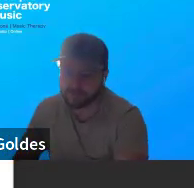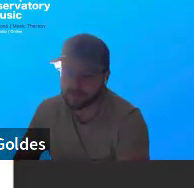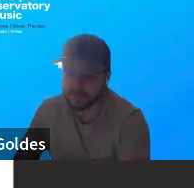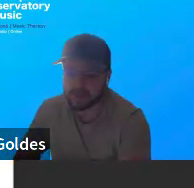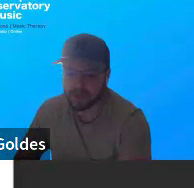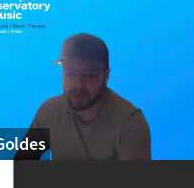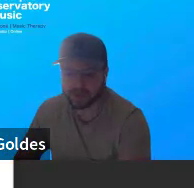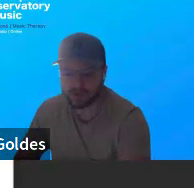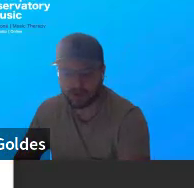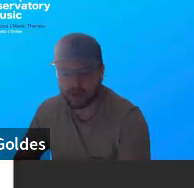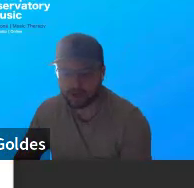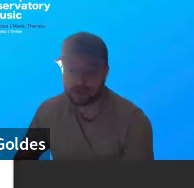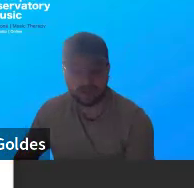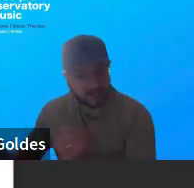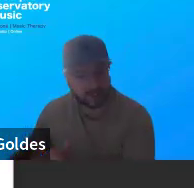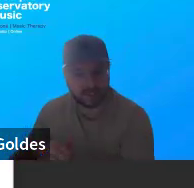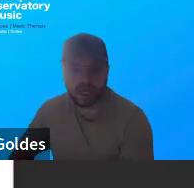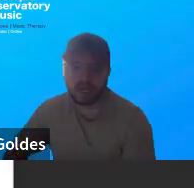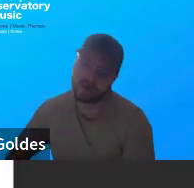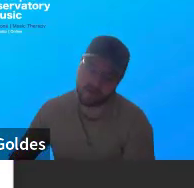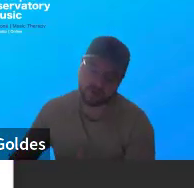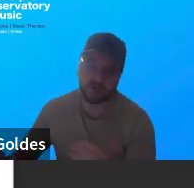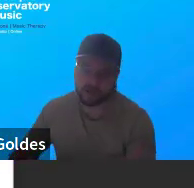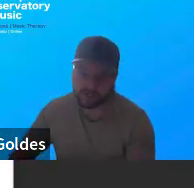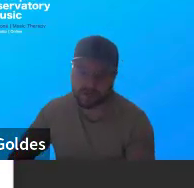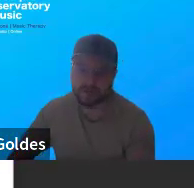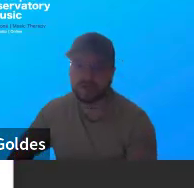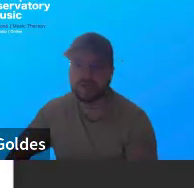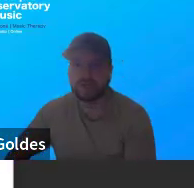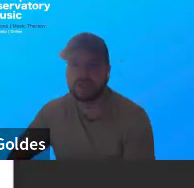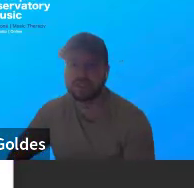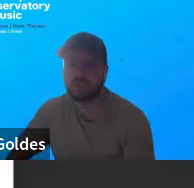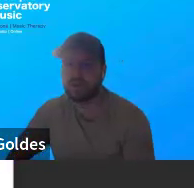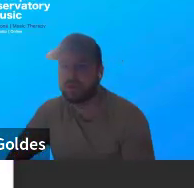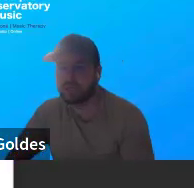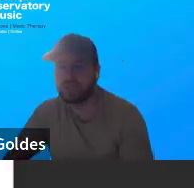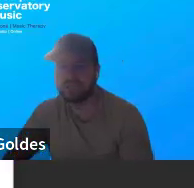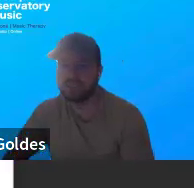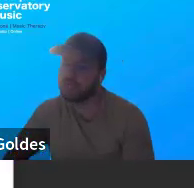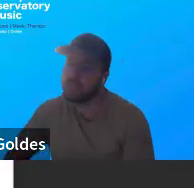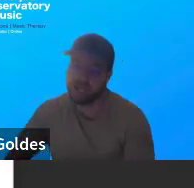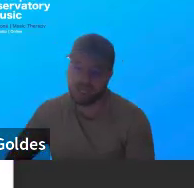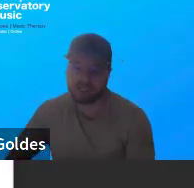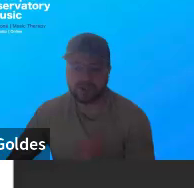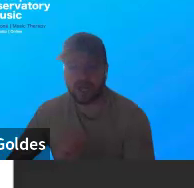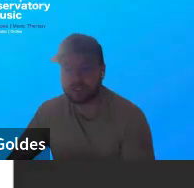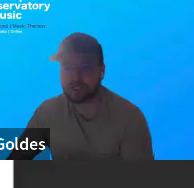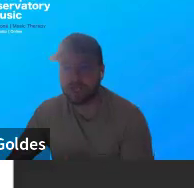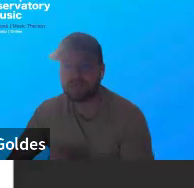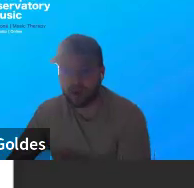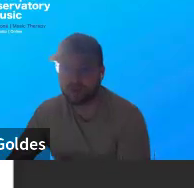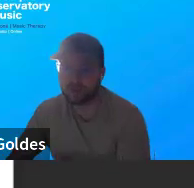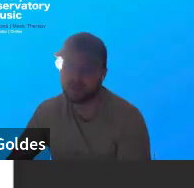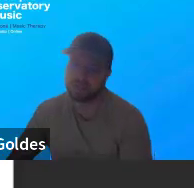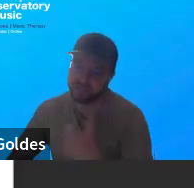the family. So so there's that, and then of course we have the studio lessons and we have online lessons. Again, it's not